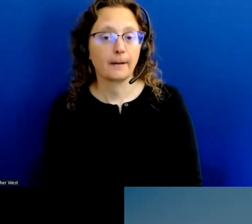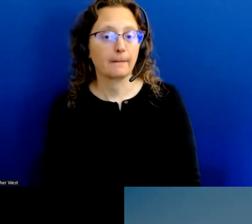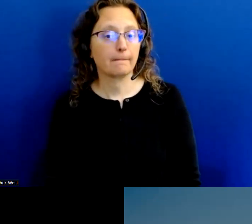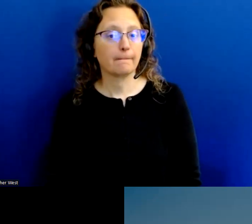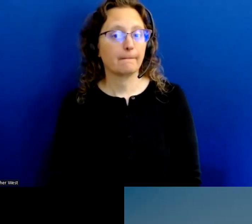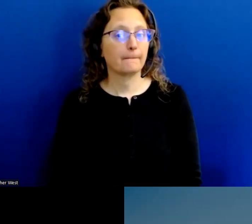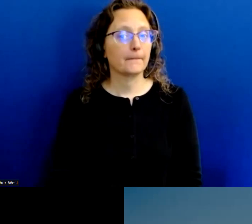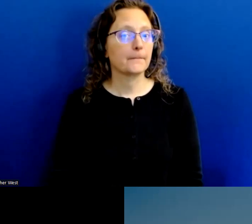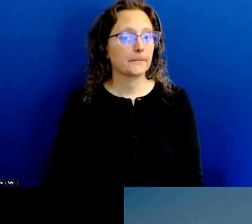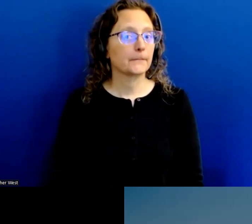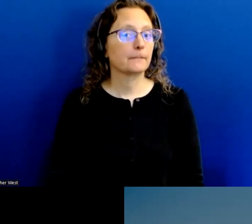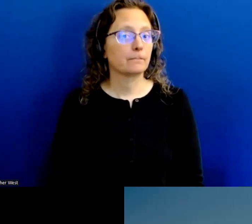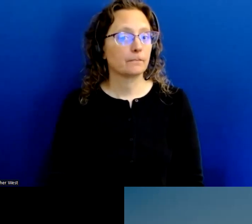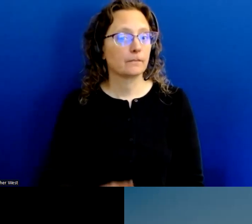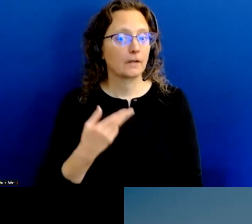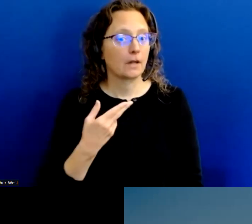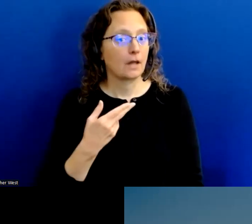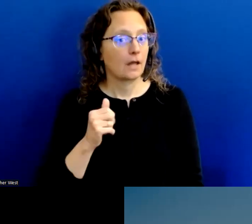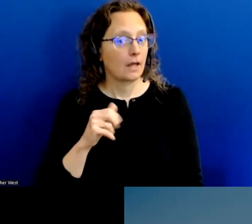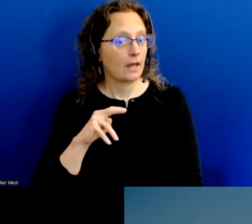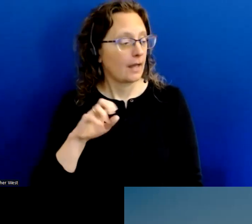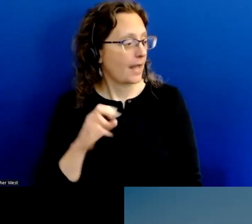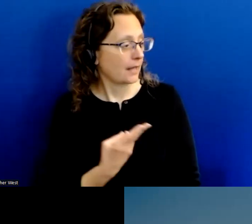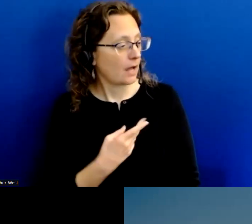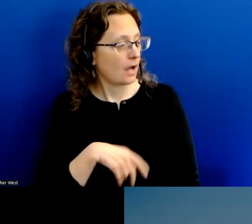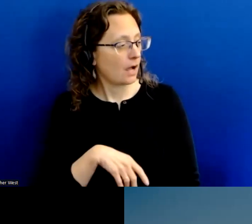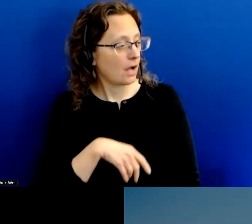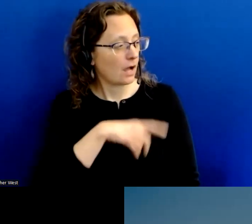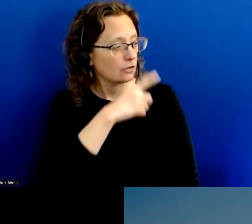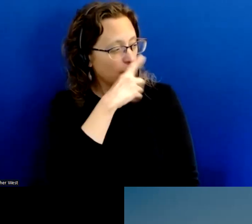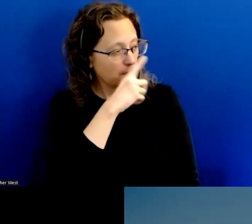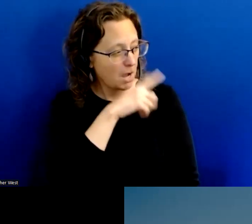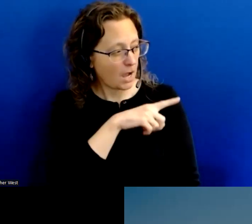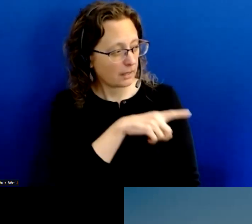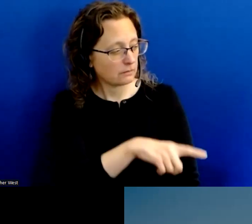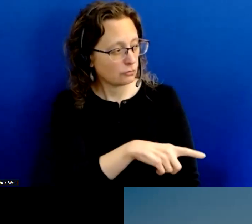Leslie, I'm wondering if you might be able to further describe your question.